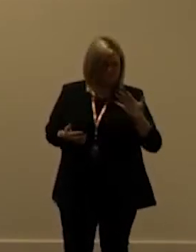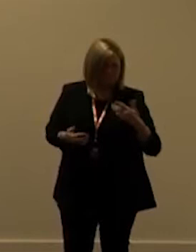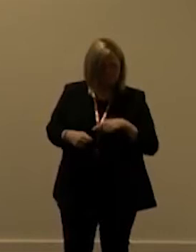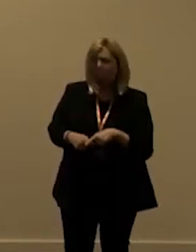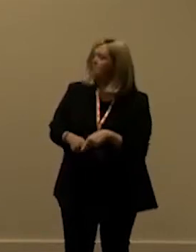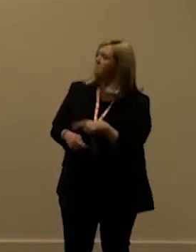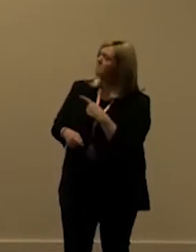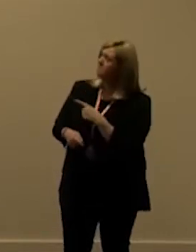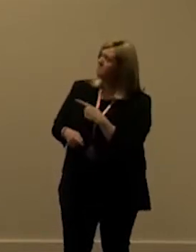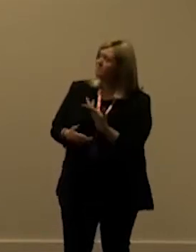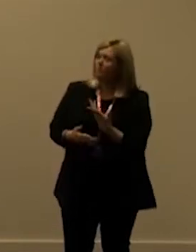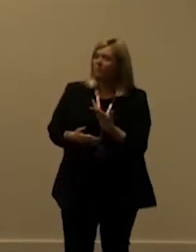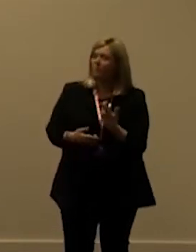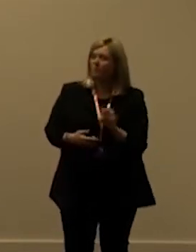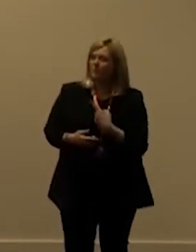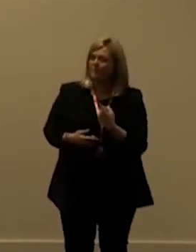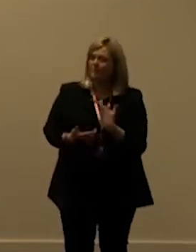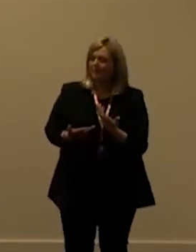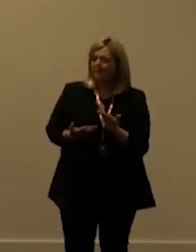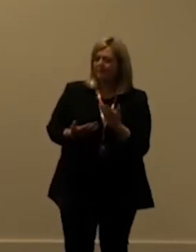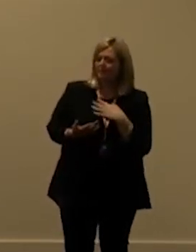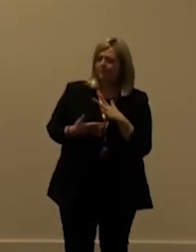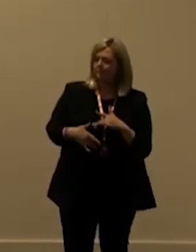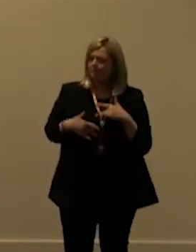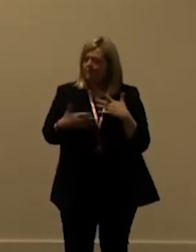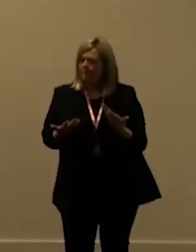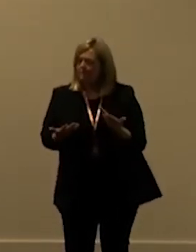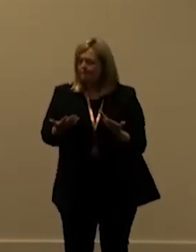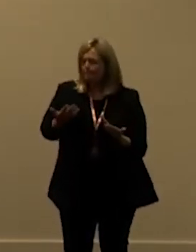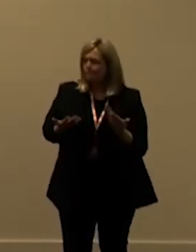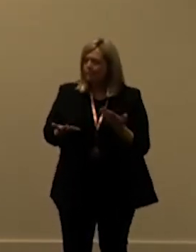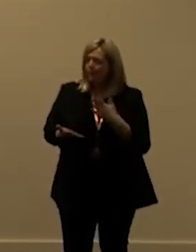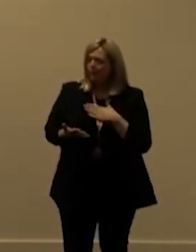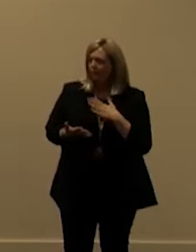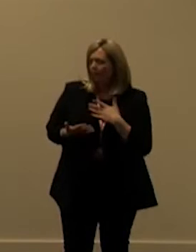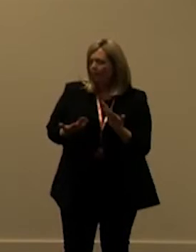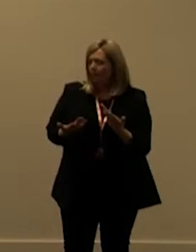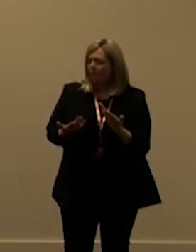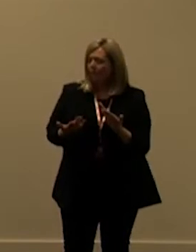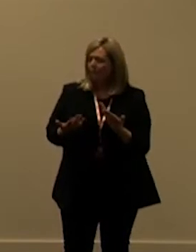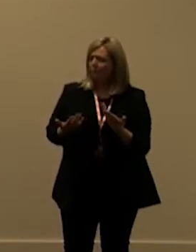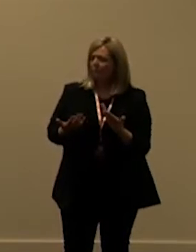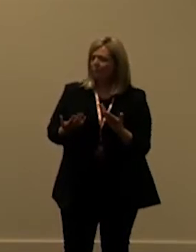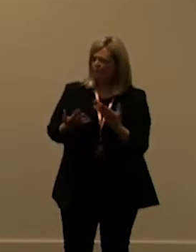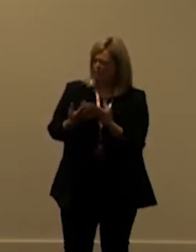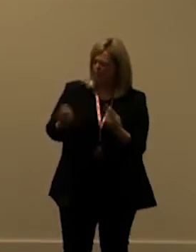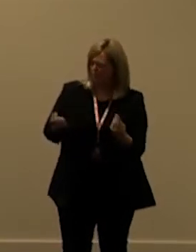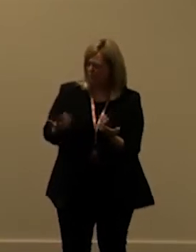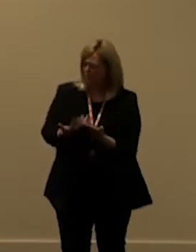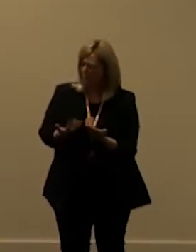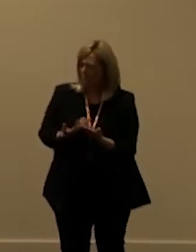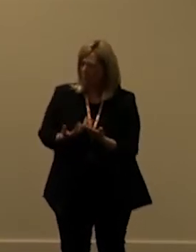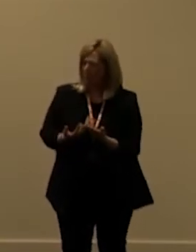this through, I think one of the things that I gravitate towards is I like, and I was looking, how do we solve this? One of the things I